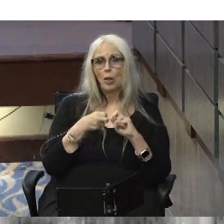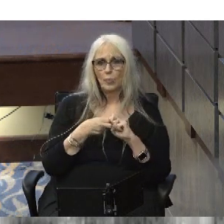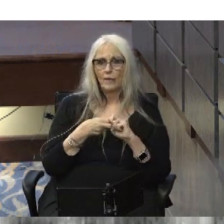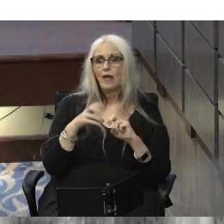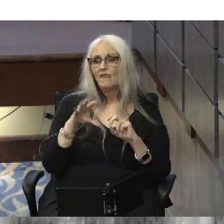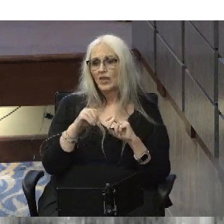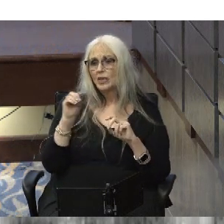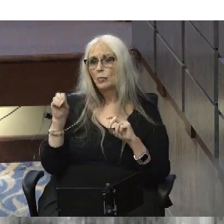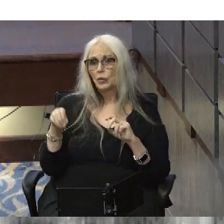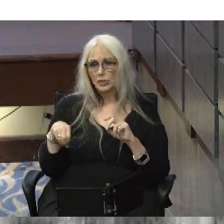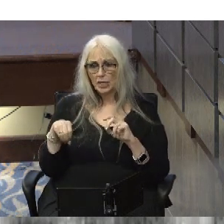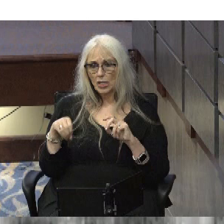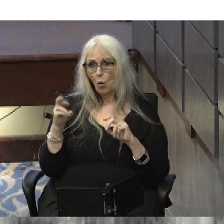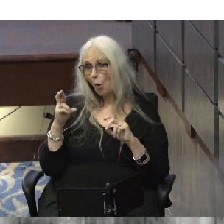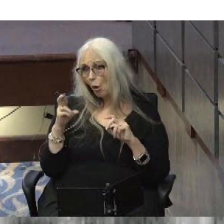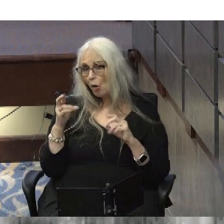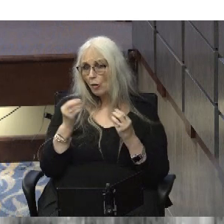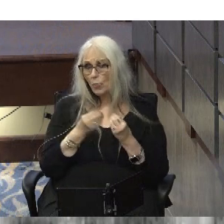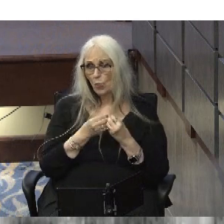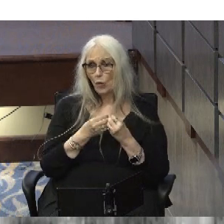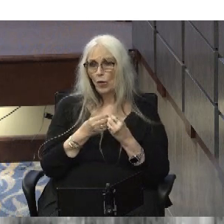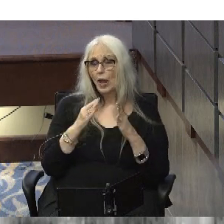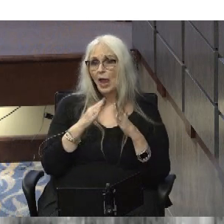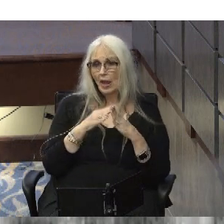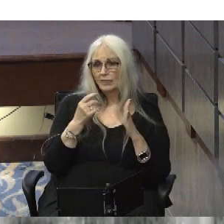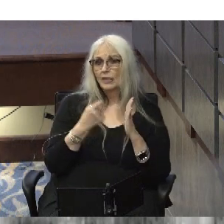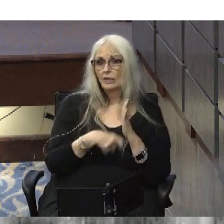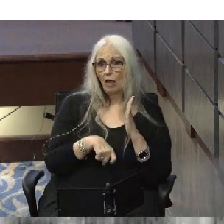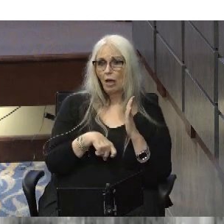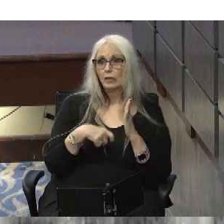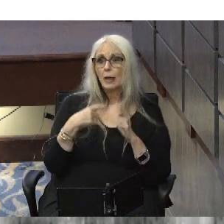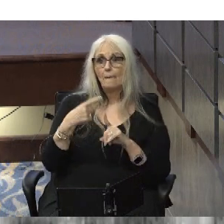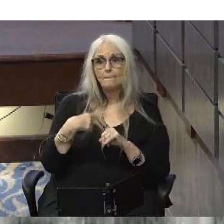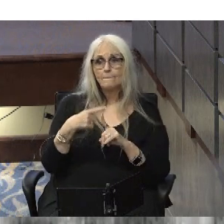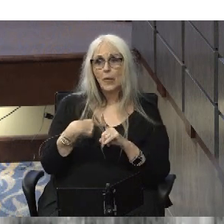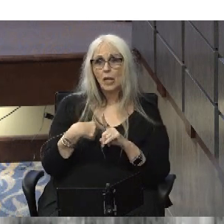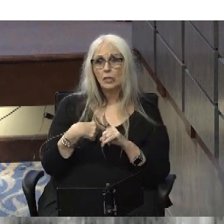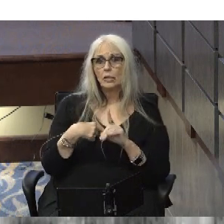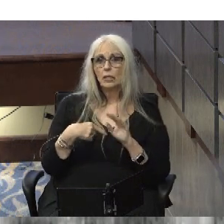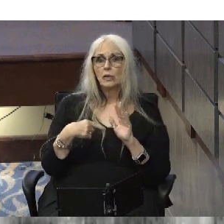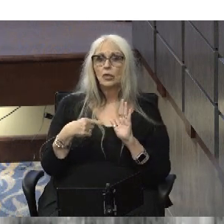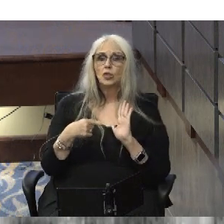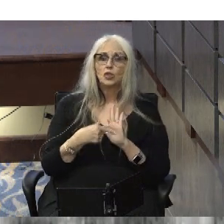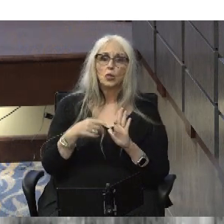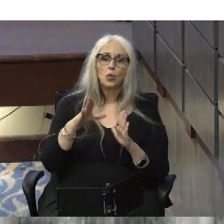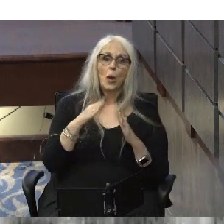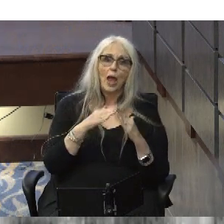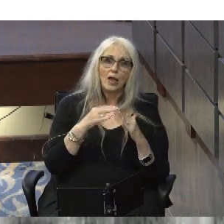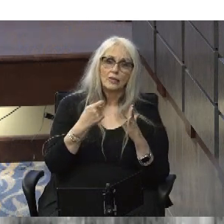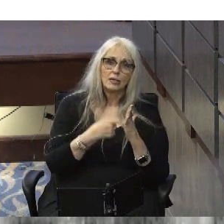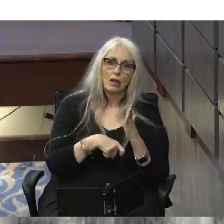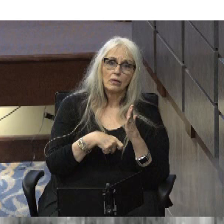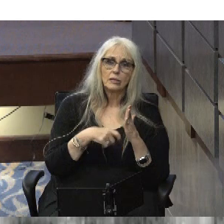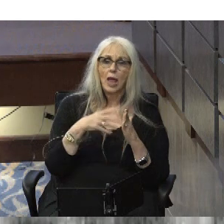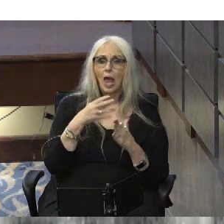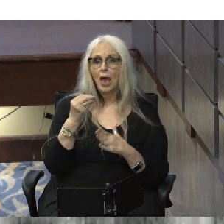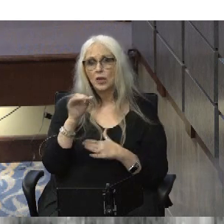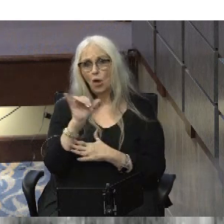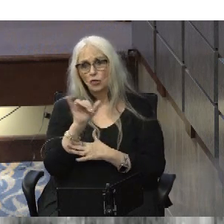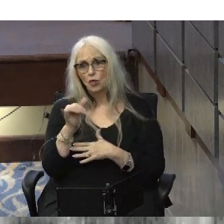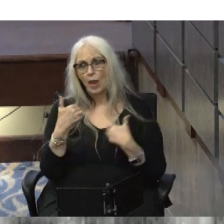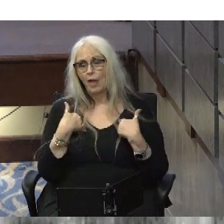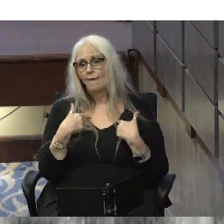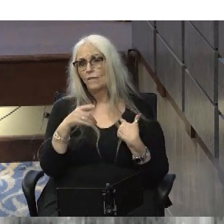50% or more housing costs a month going towards your housing costs, and also you have more